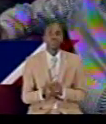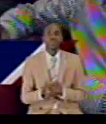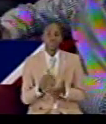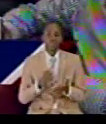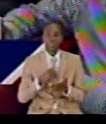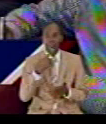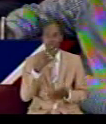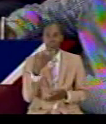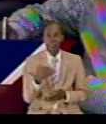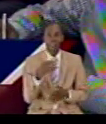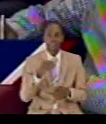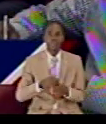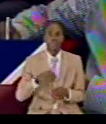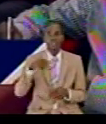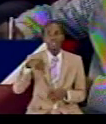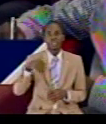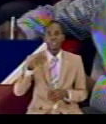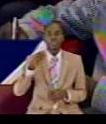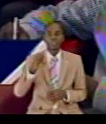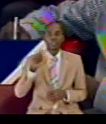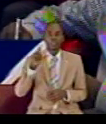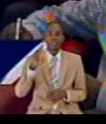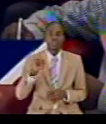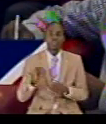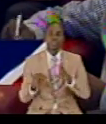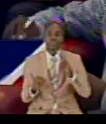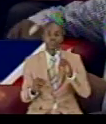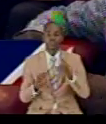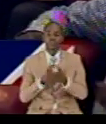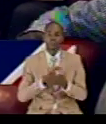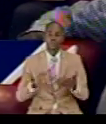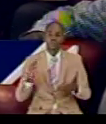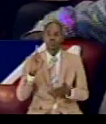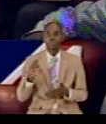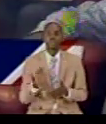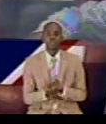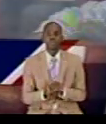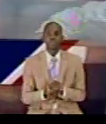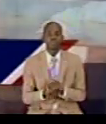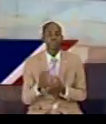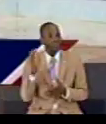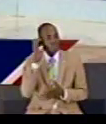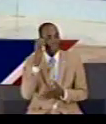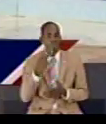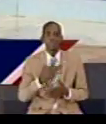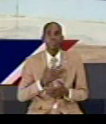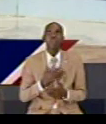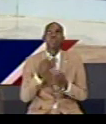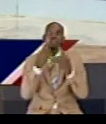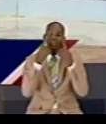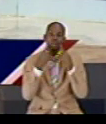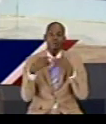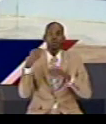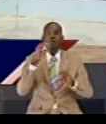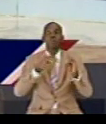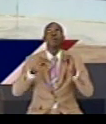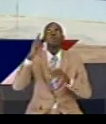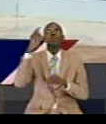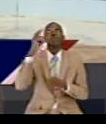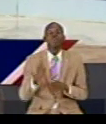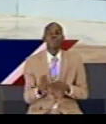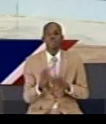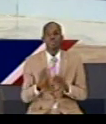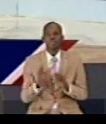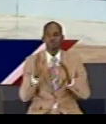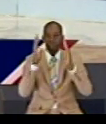says in Psalm 61, verse 1, hear my cry, O God, attend unto